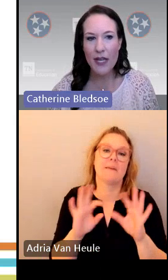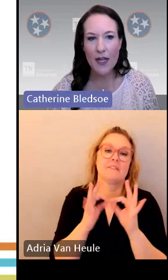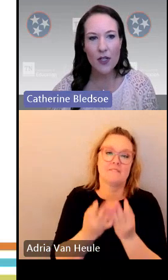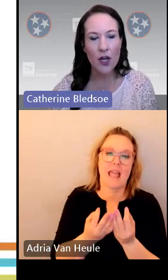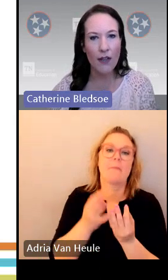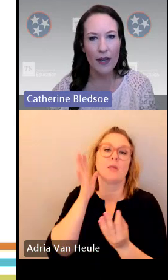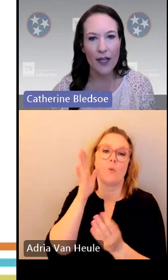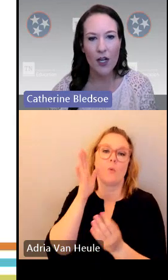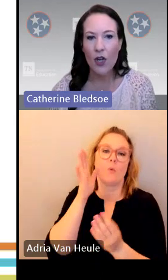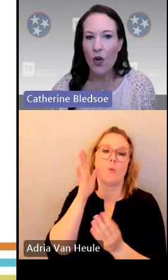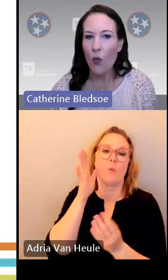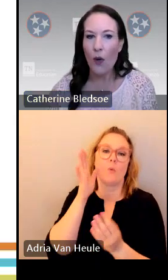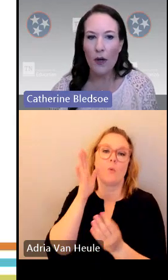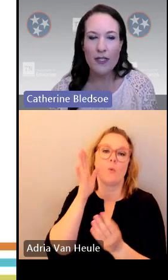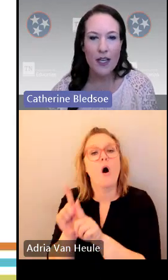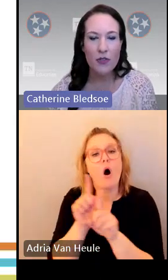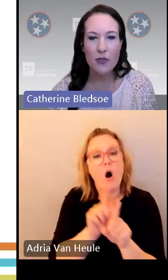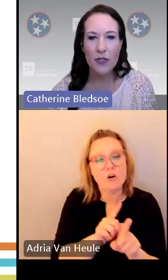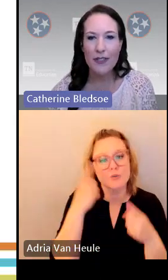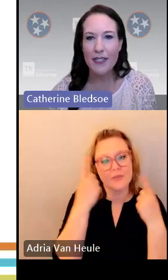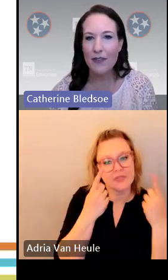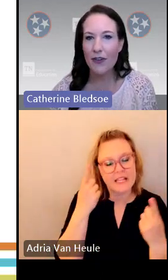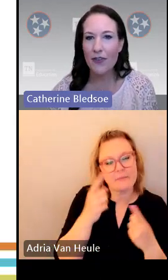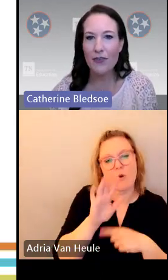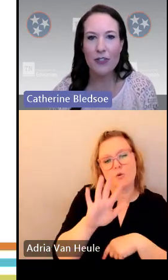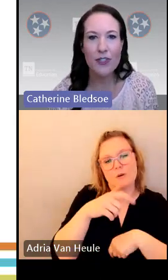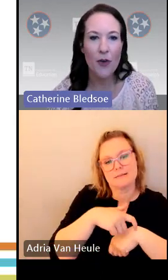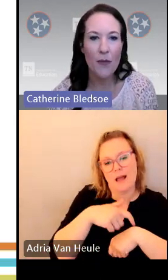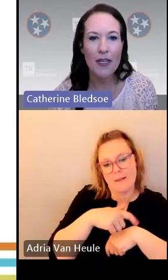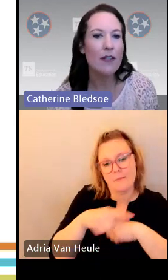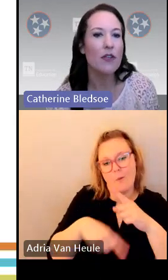the time of day you're calling. While work schedules are going to